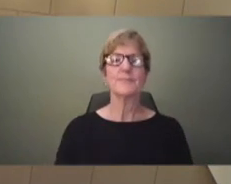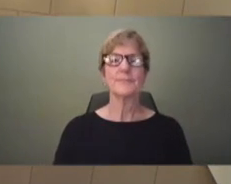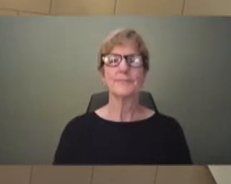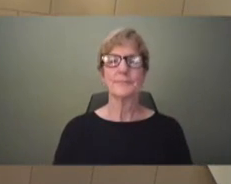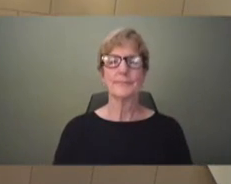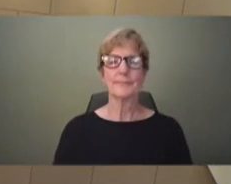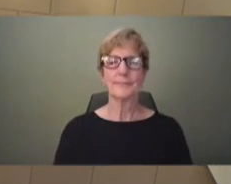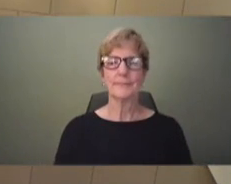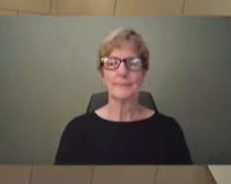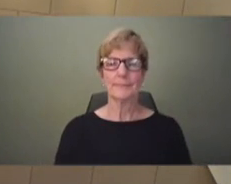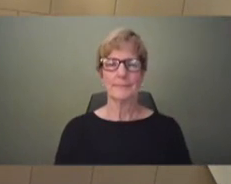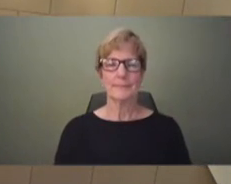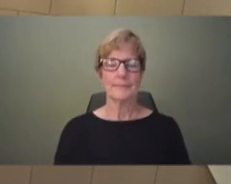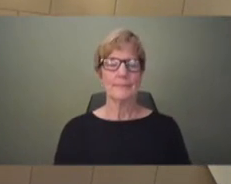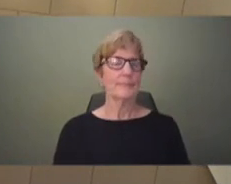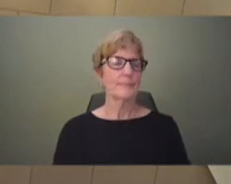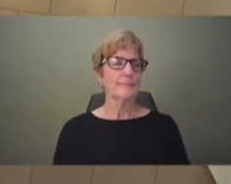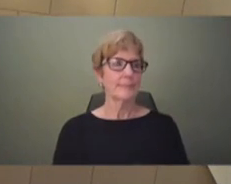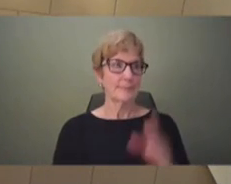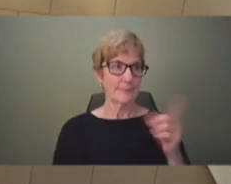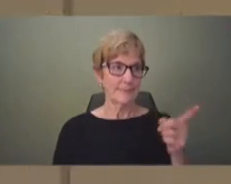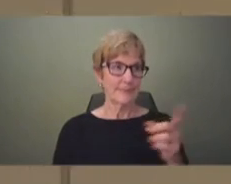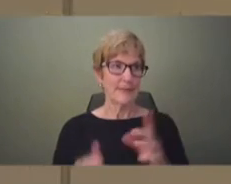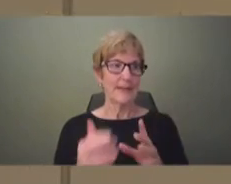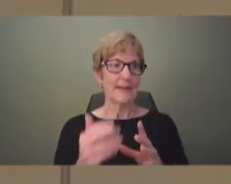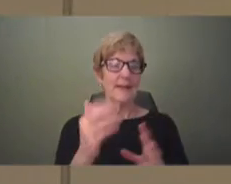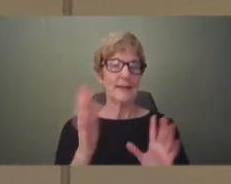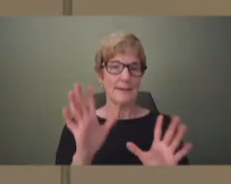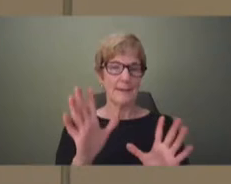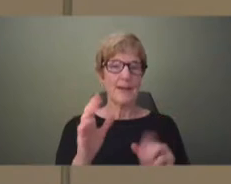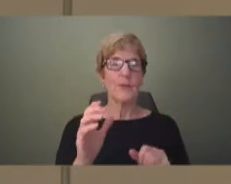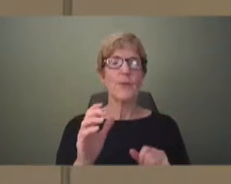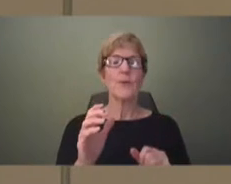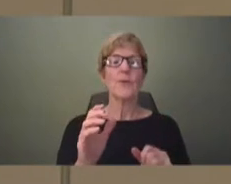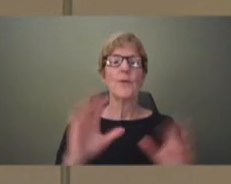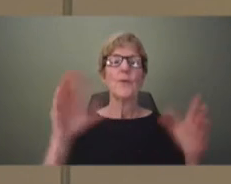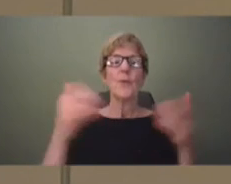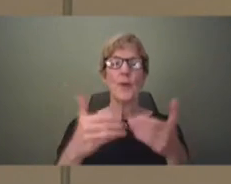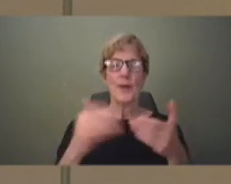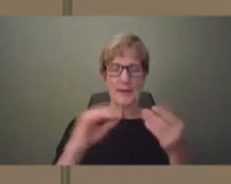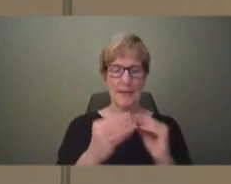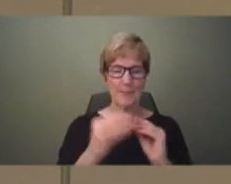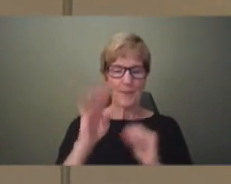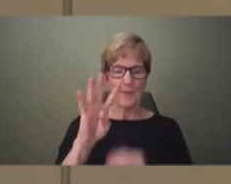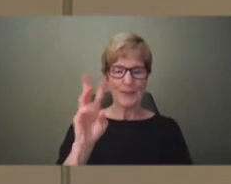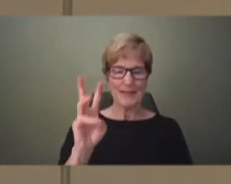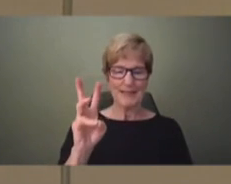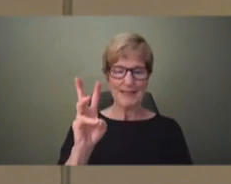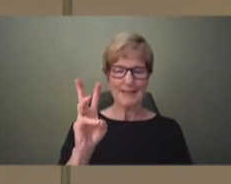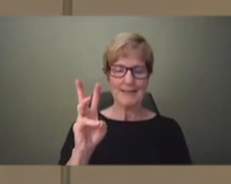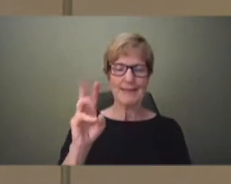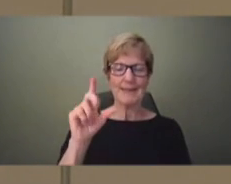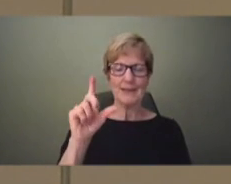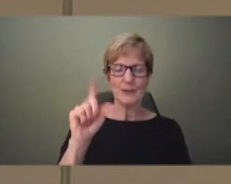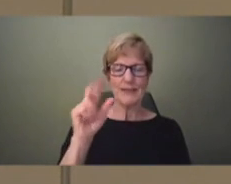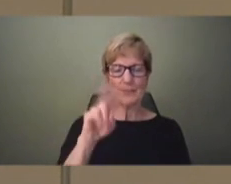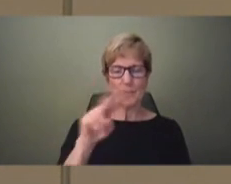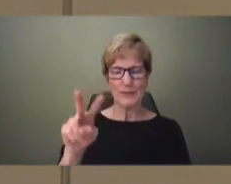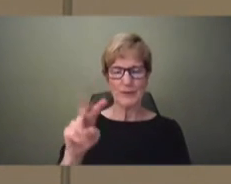give Mr petton like few seconds while we we introduce item number 46 resoning petition 2022